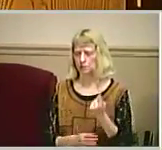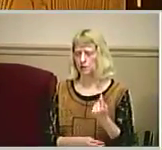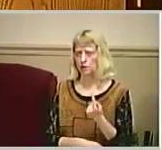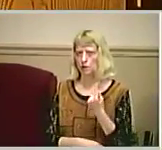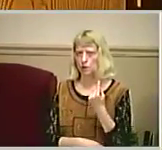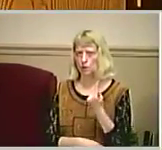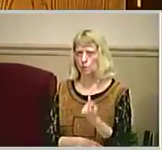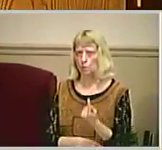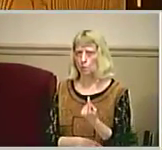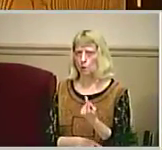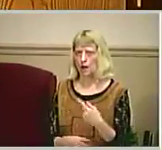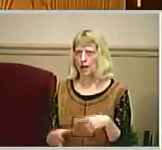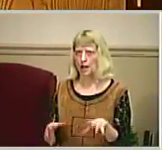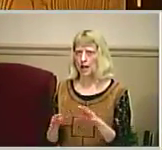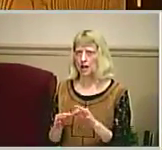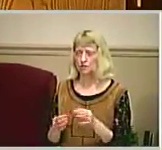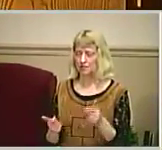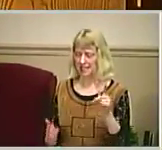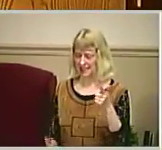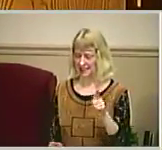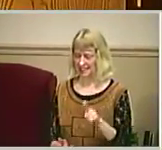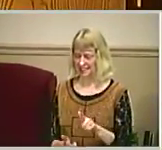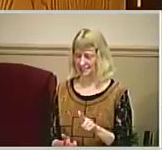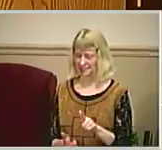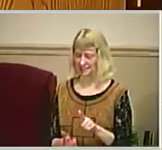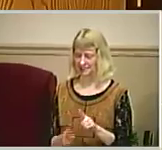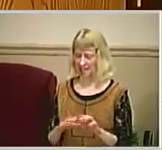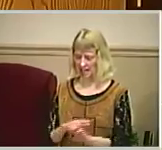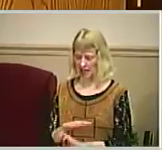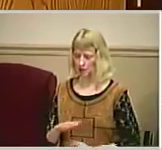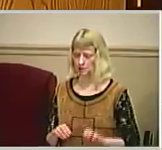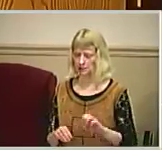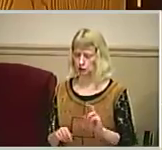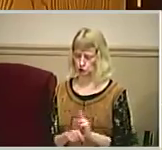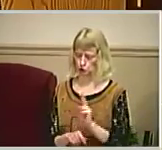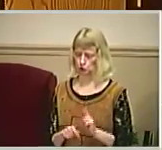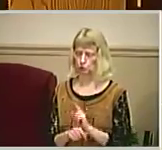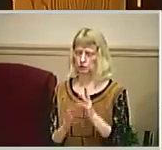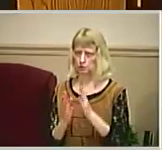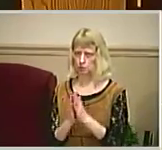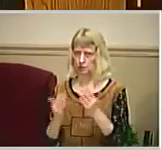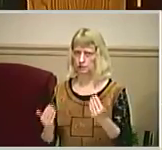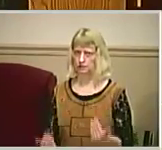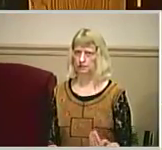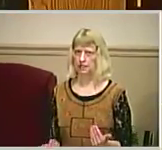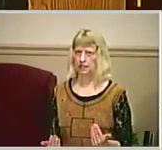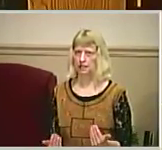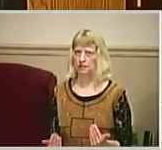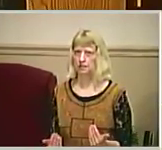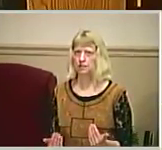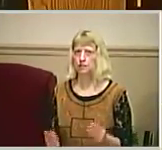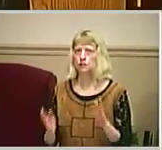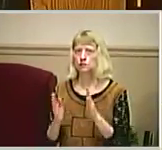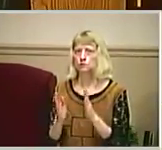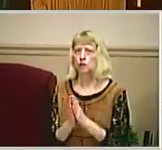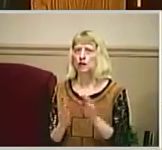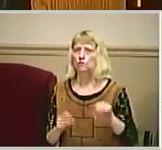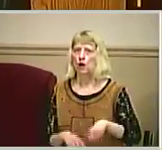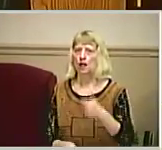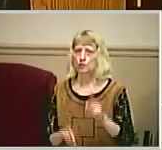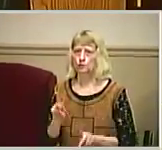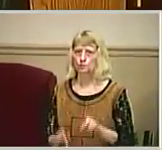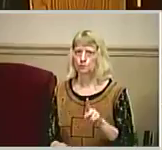one of the least elements of prayer that is being used today is interceding for